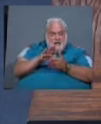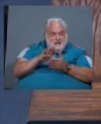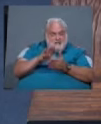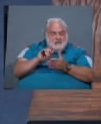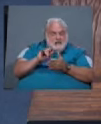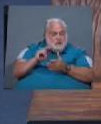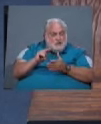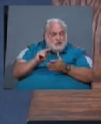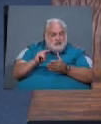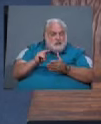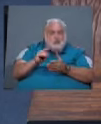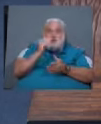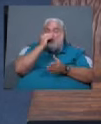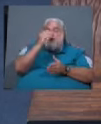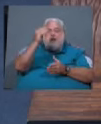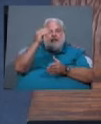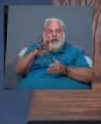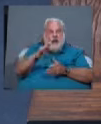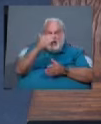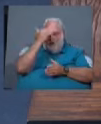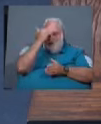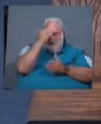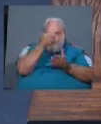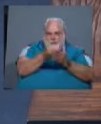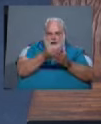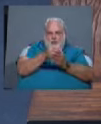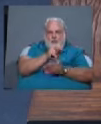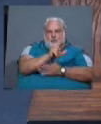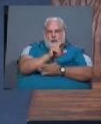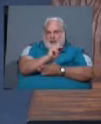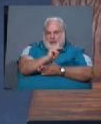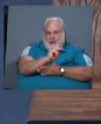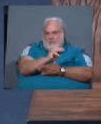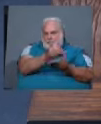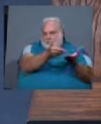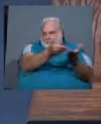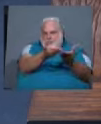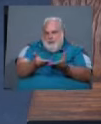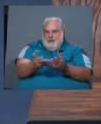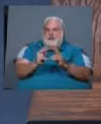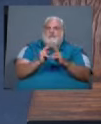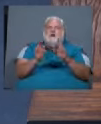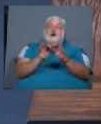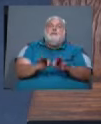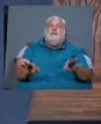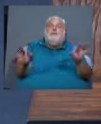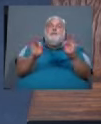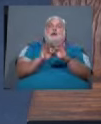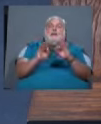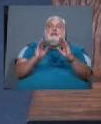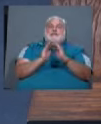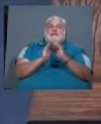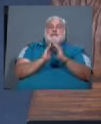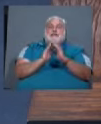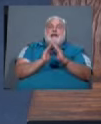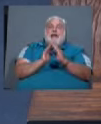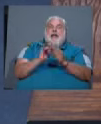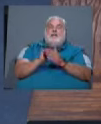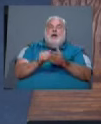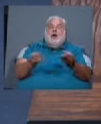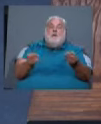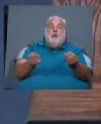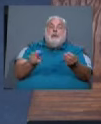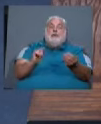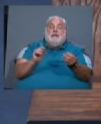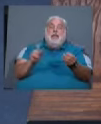care? I know the money that 3M brings to Little Rock is very important to this city. And those property taxes are worth